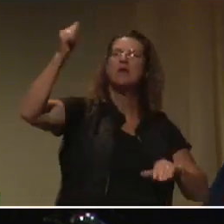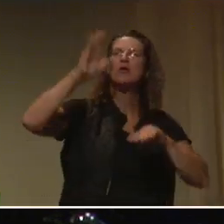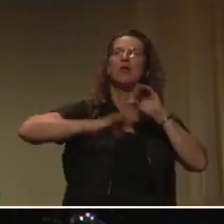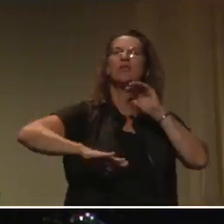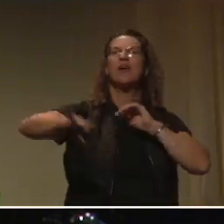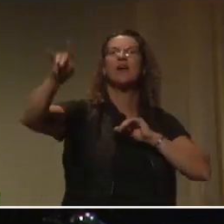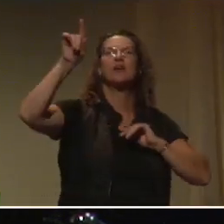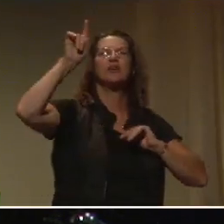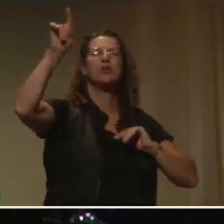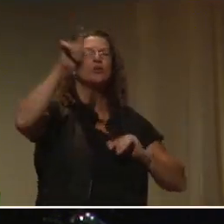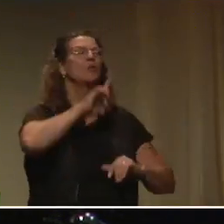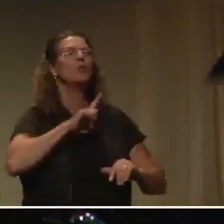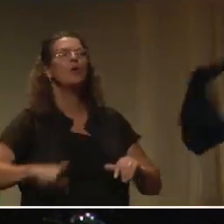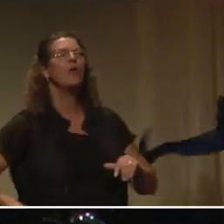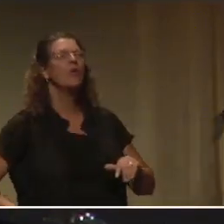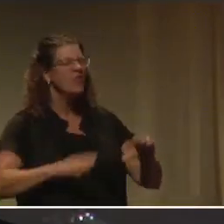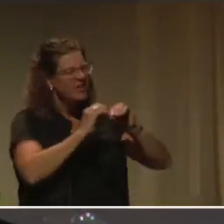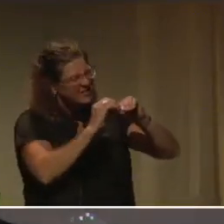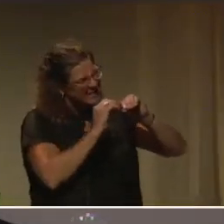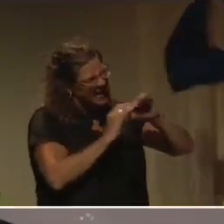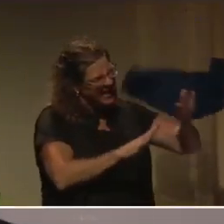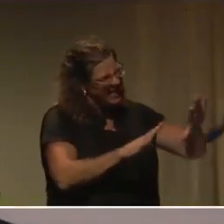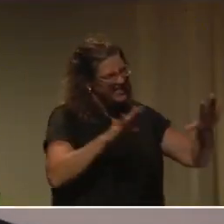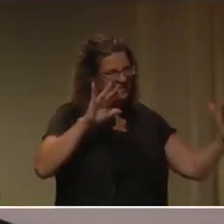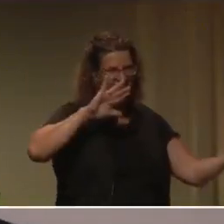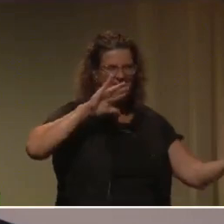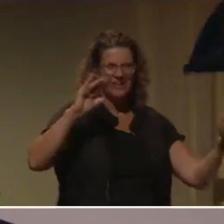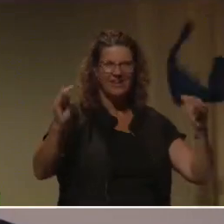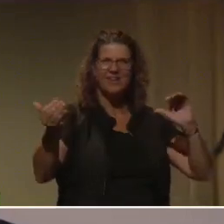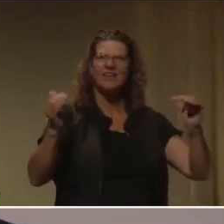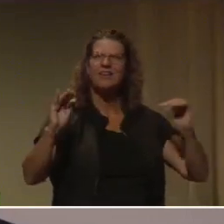nothing better than you. There's